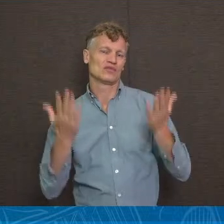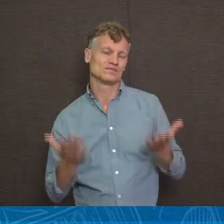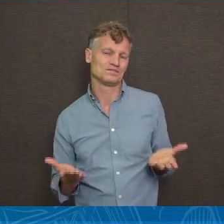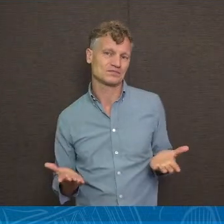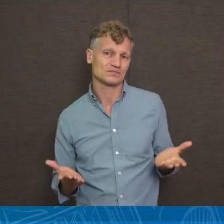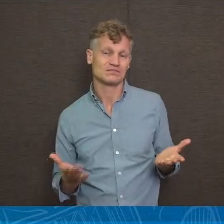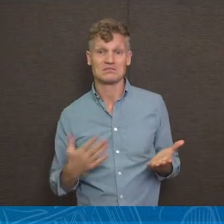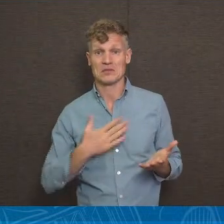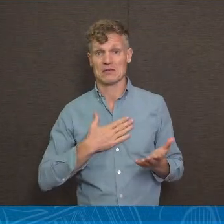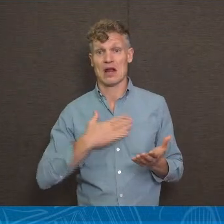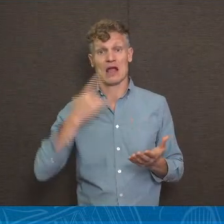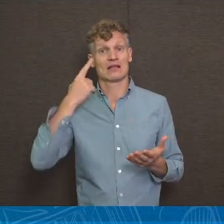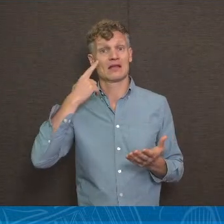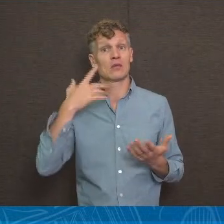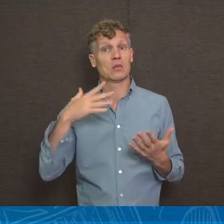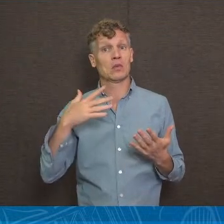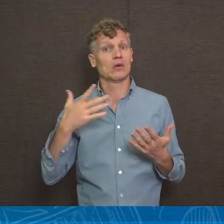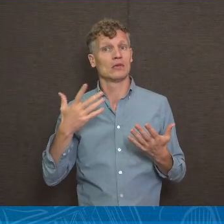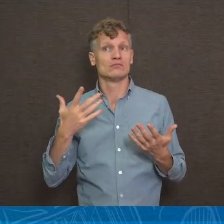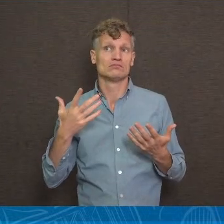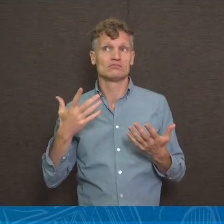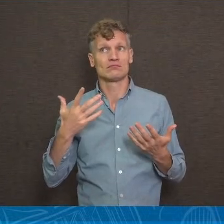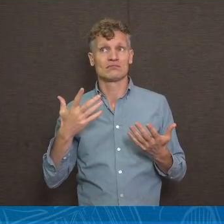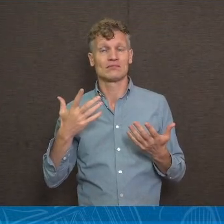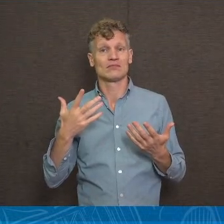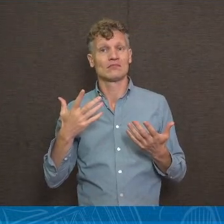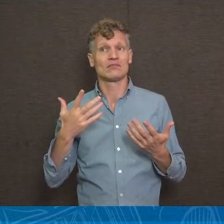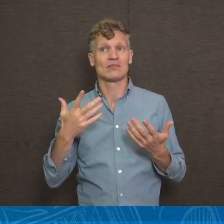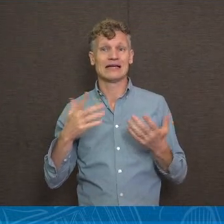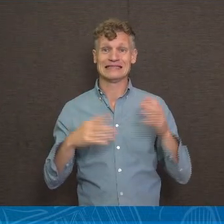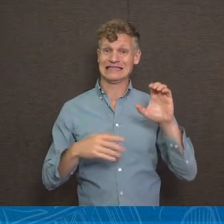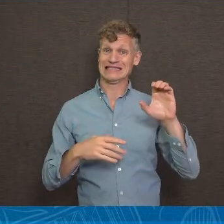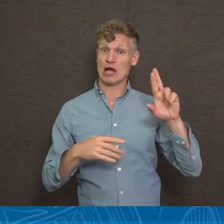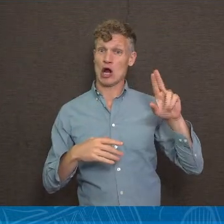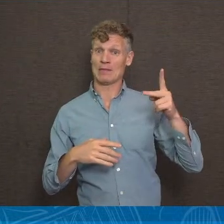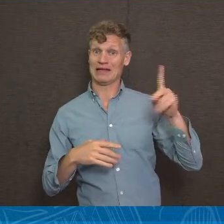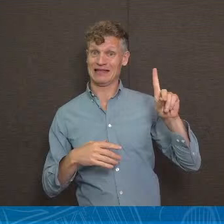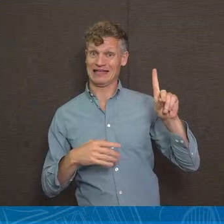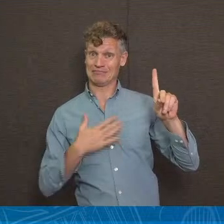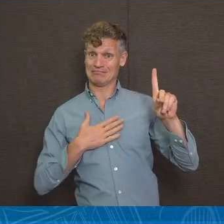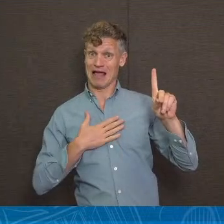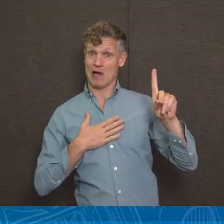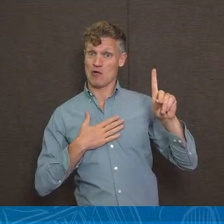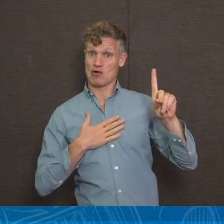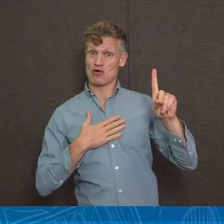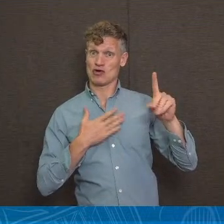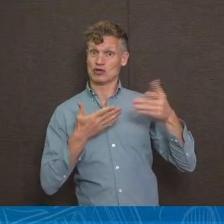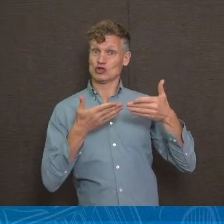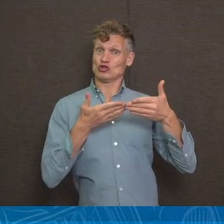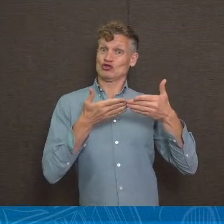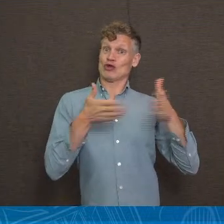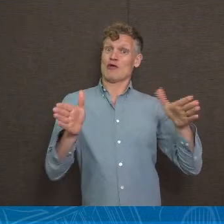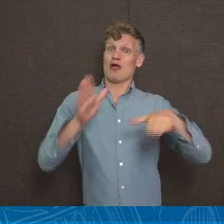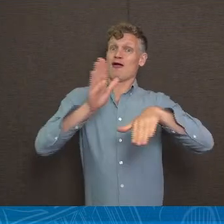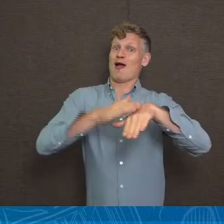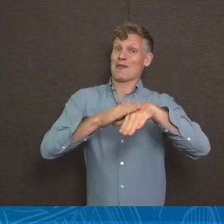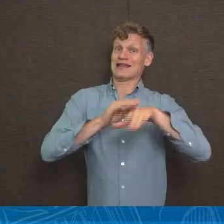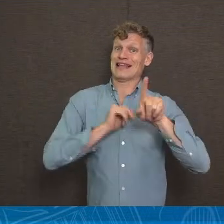hopefully with a strong general comment from CRPD that will give a